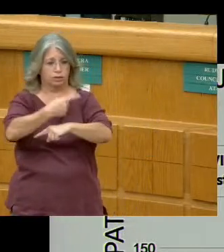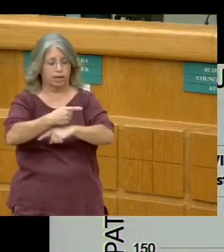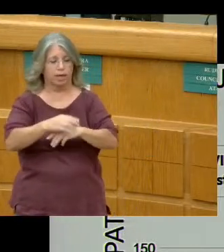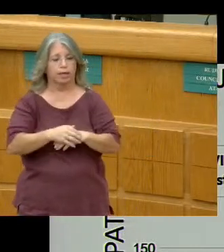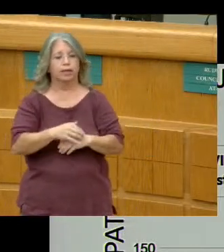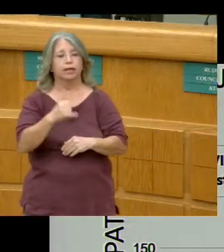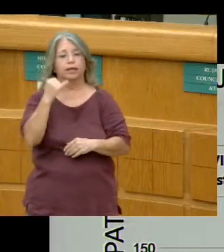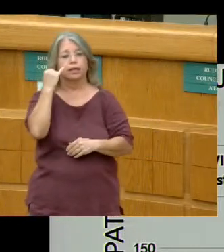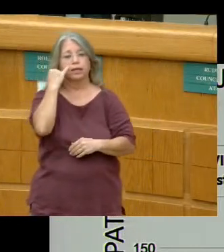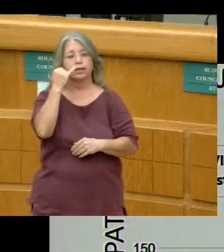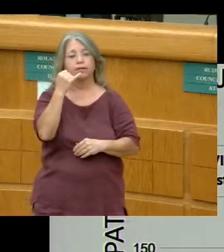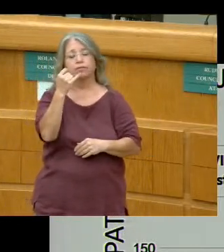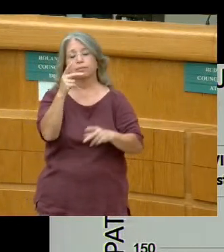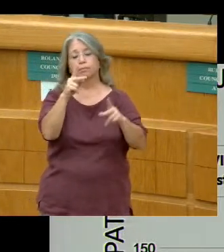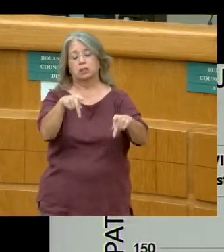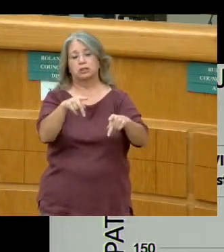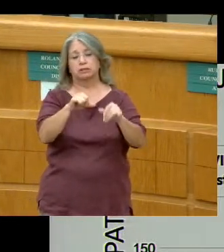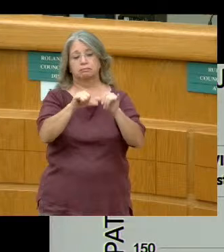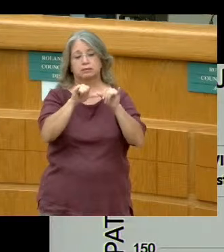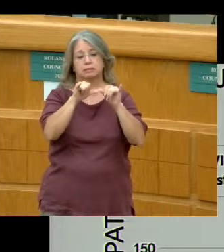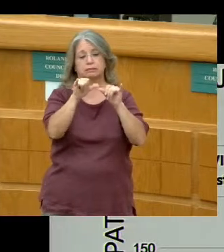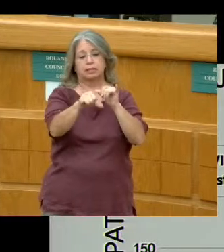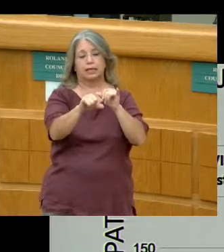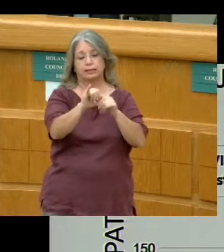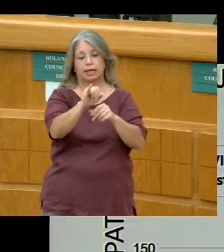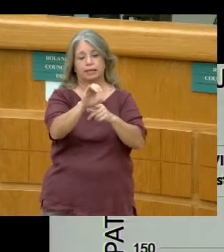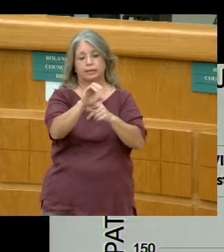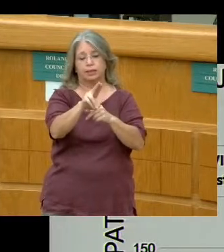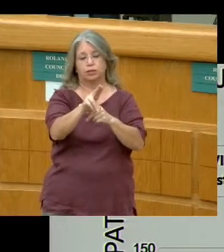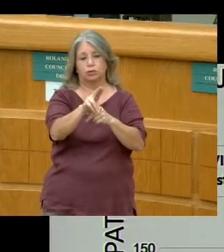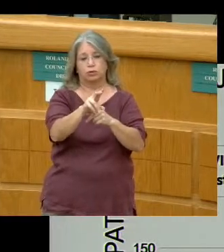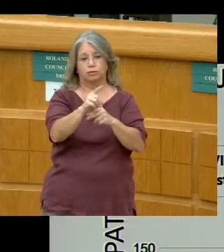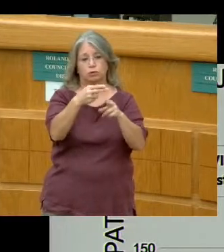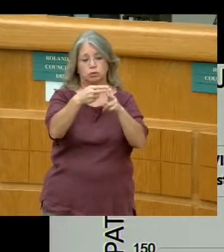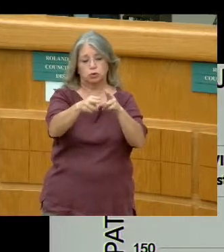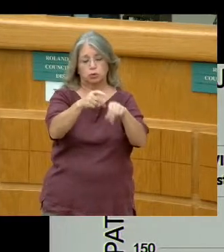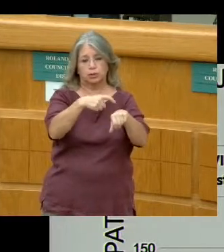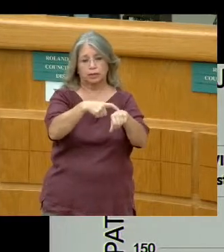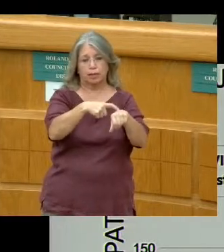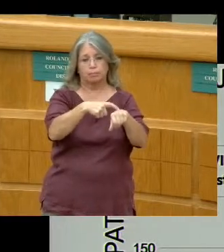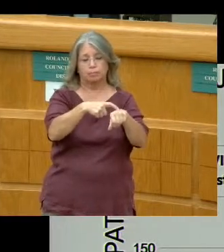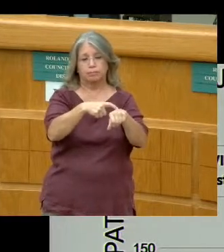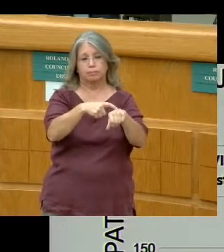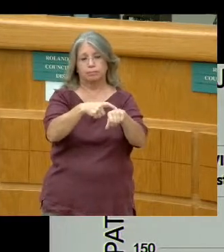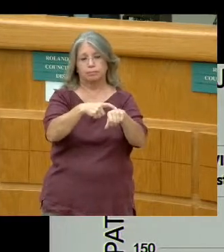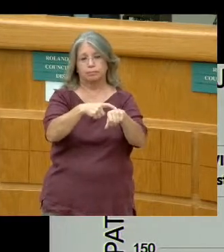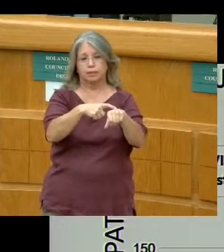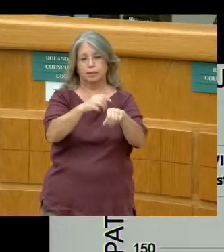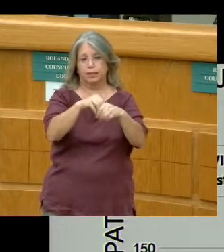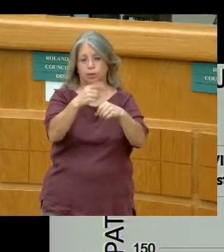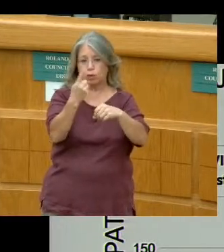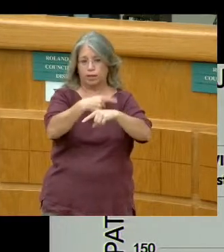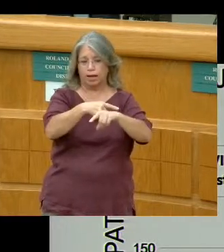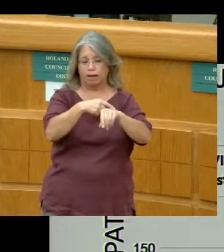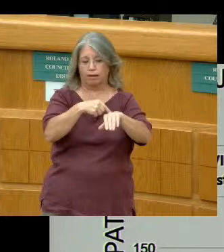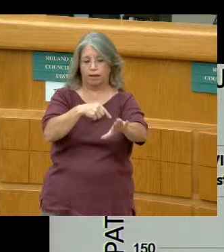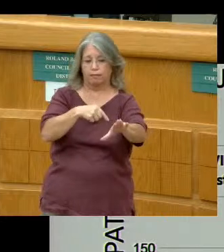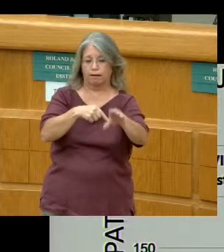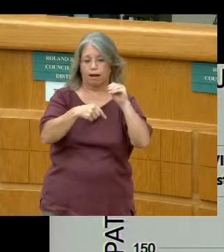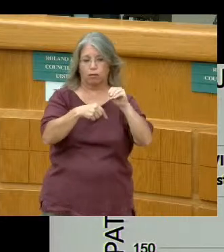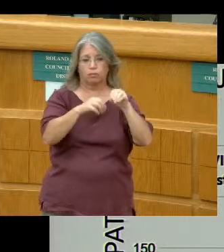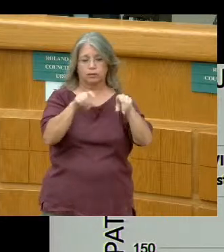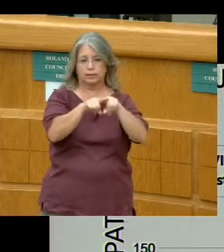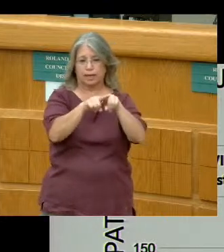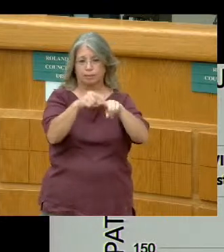in the ICU for a short period of time and you come out, I believe you might not count for that day. It depends